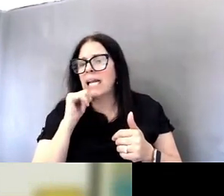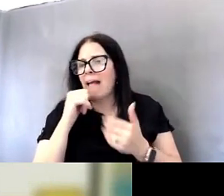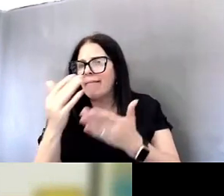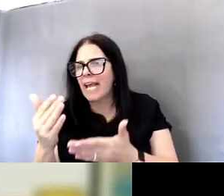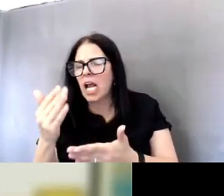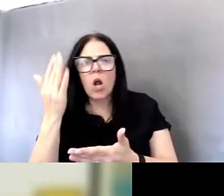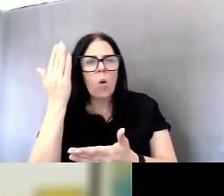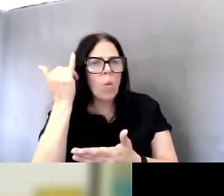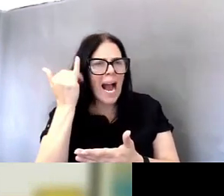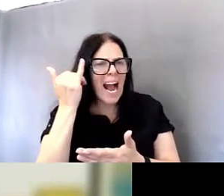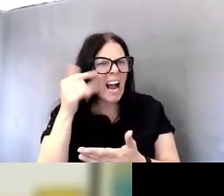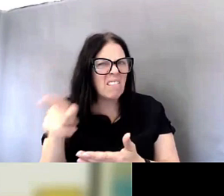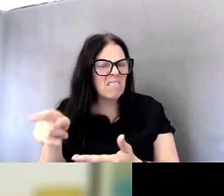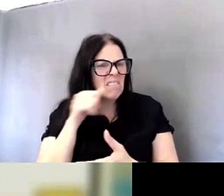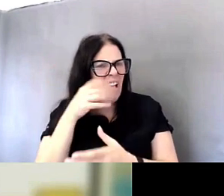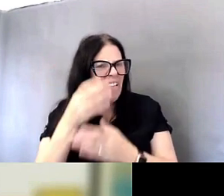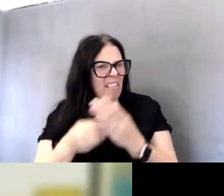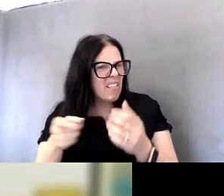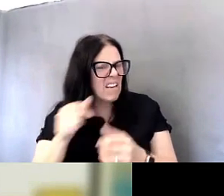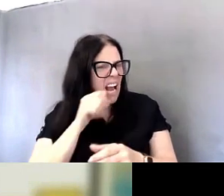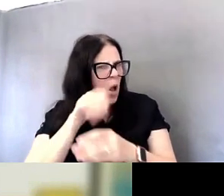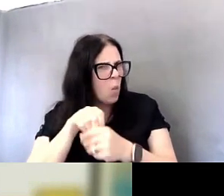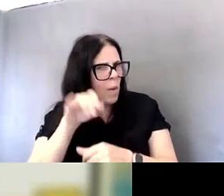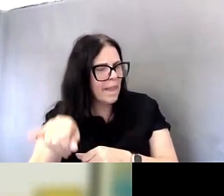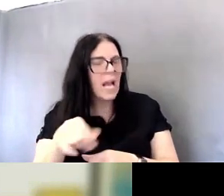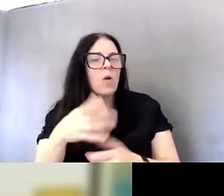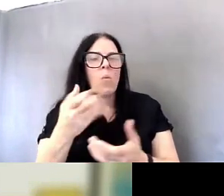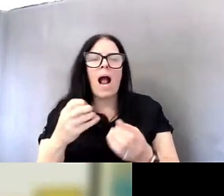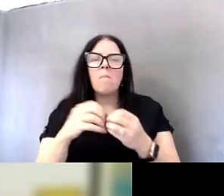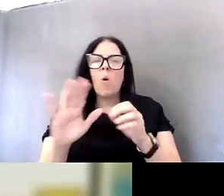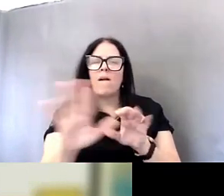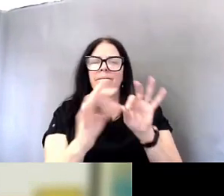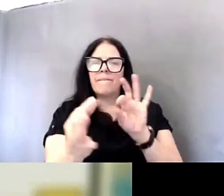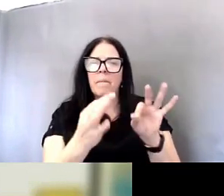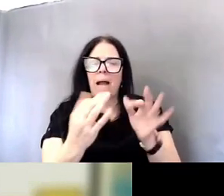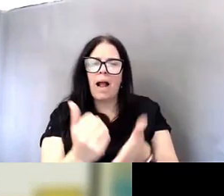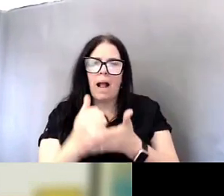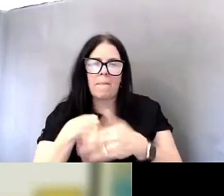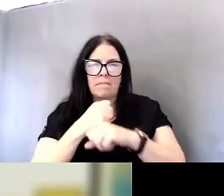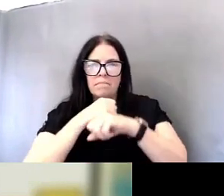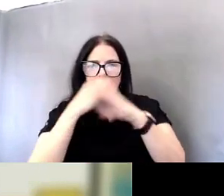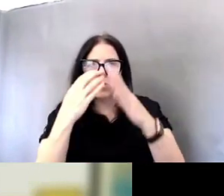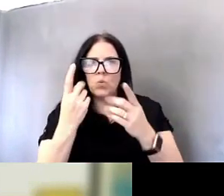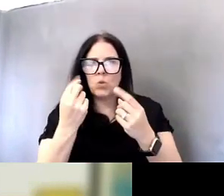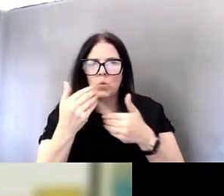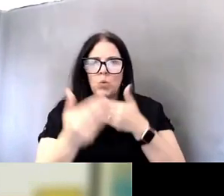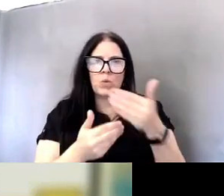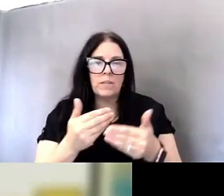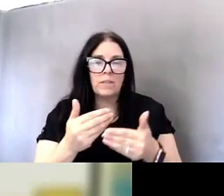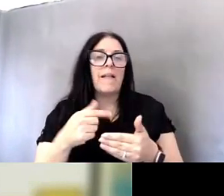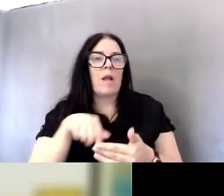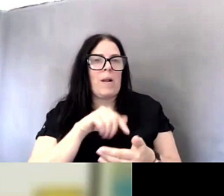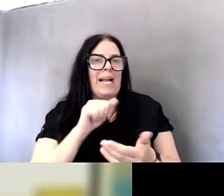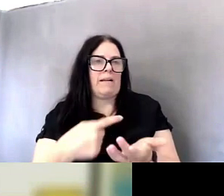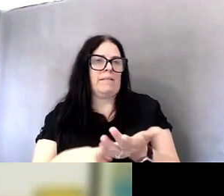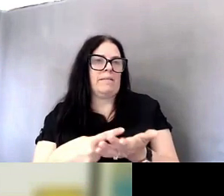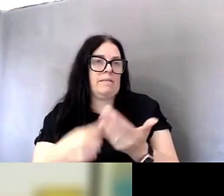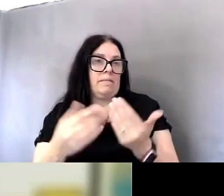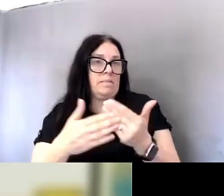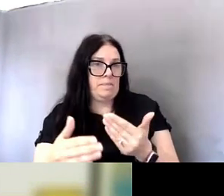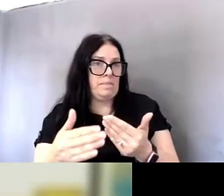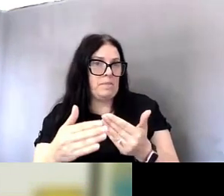included. So just to get ideas and suggestions from you and give you time and space to navigate now as we are here